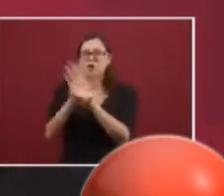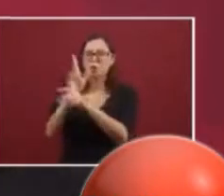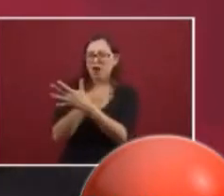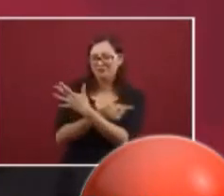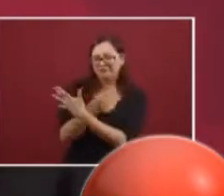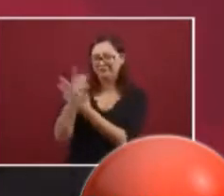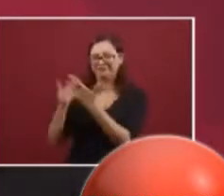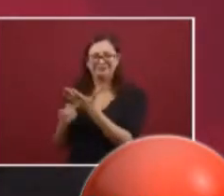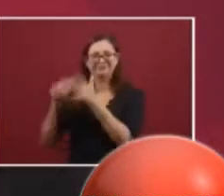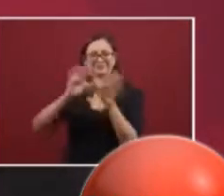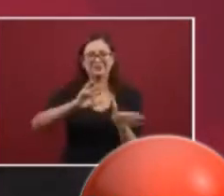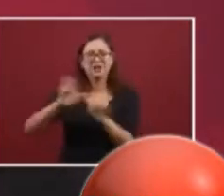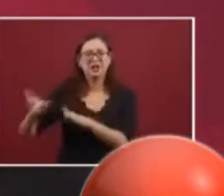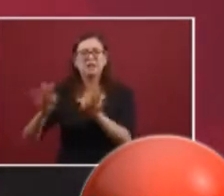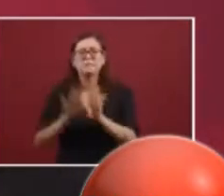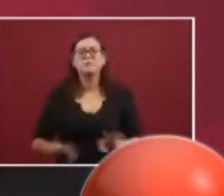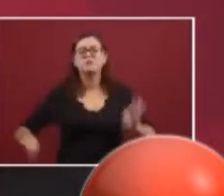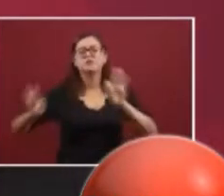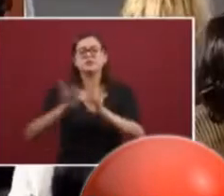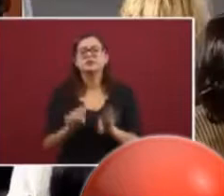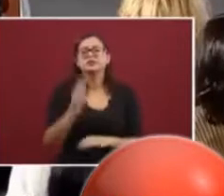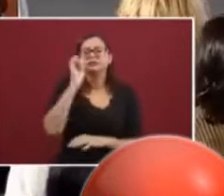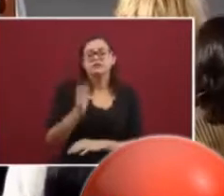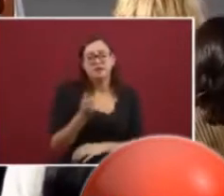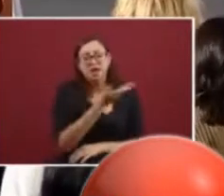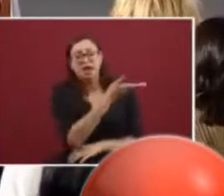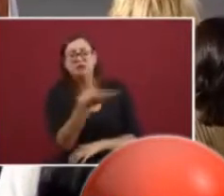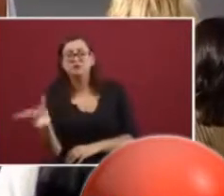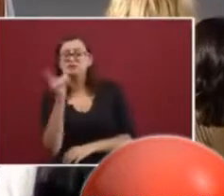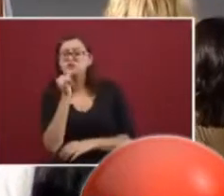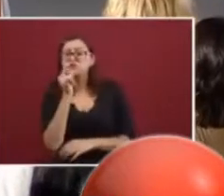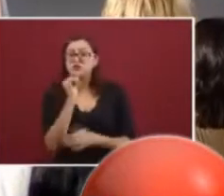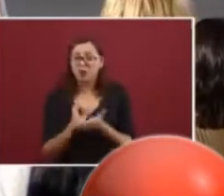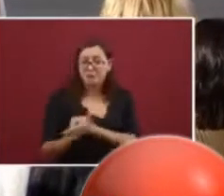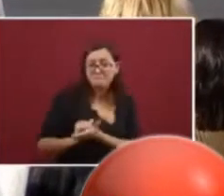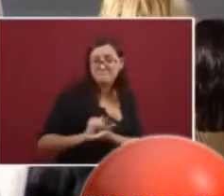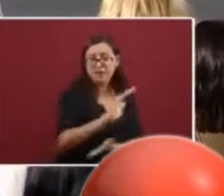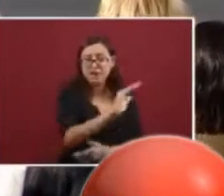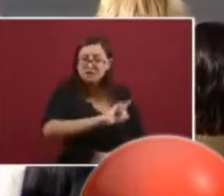jobs. There's no loss of wages for anybody.